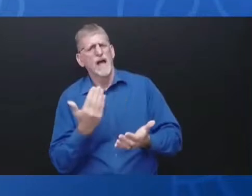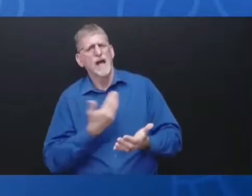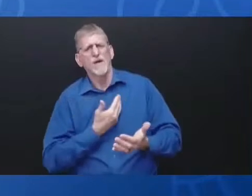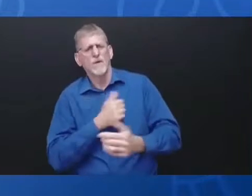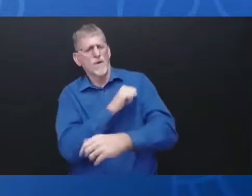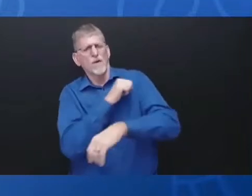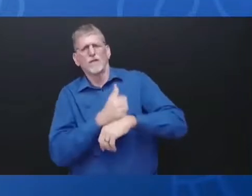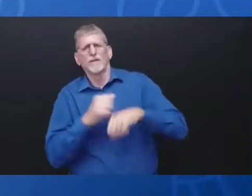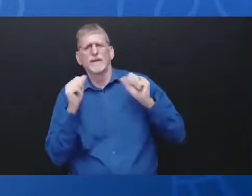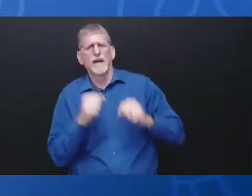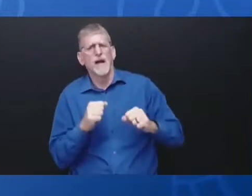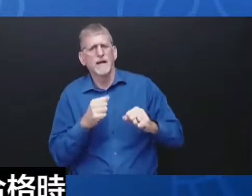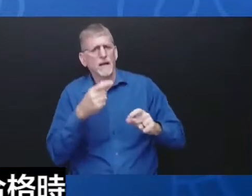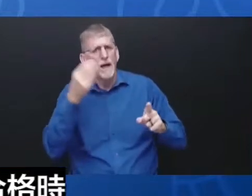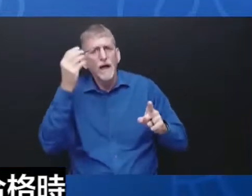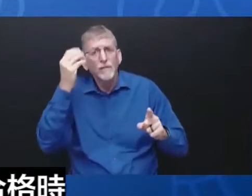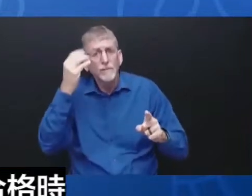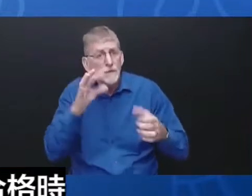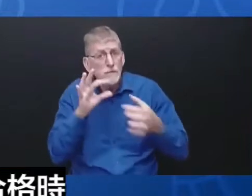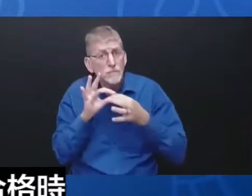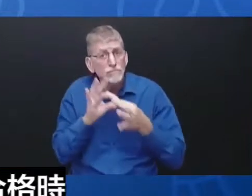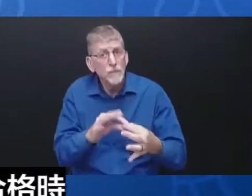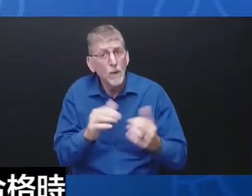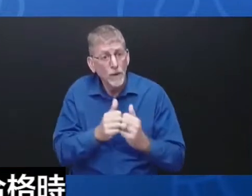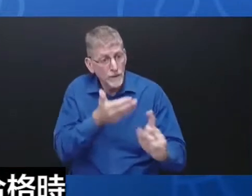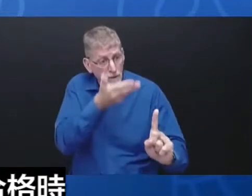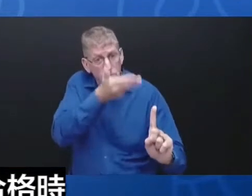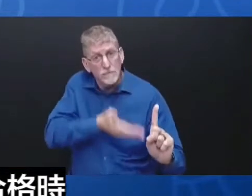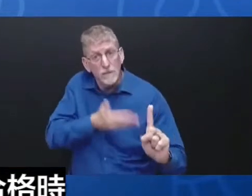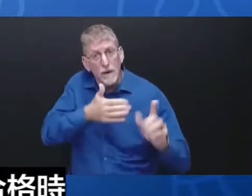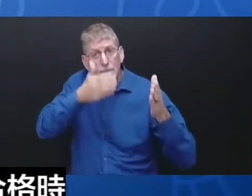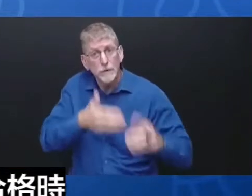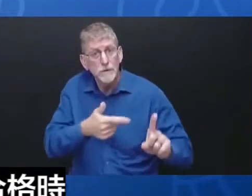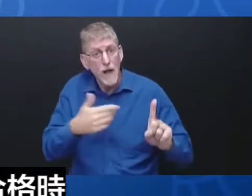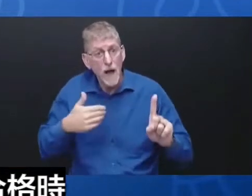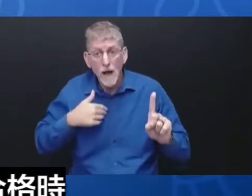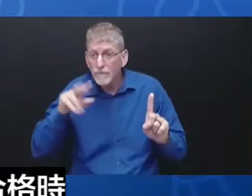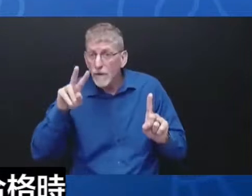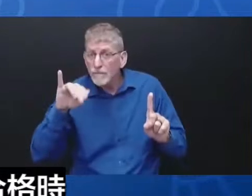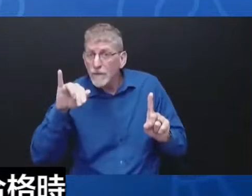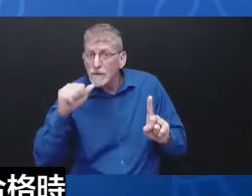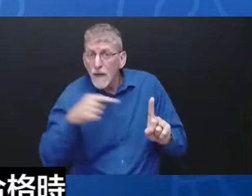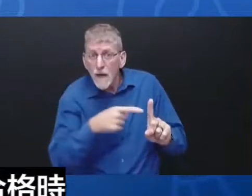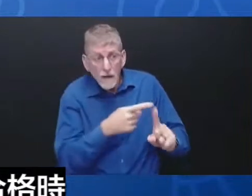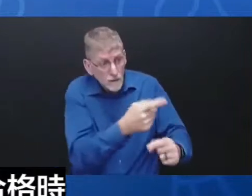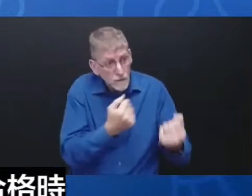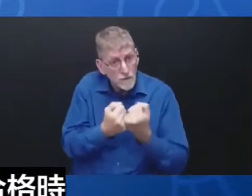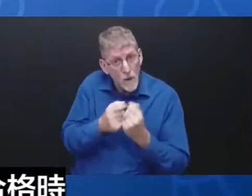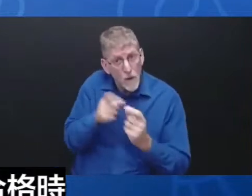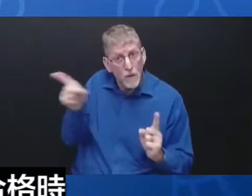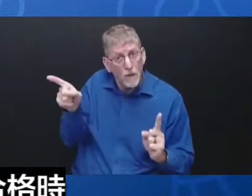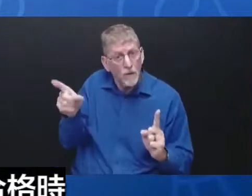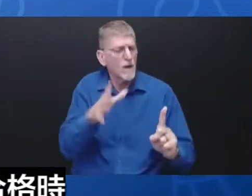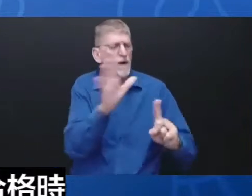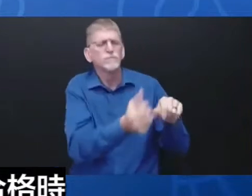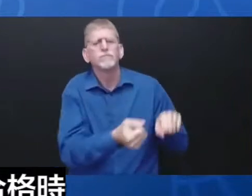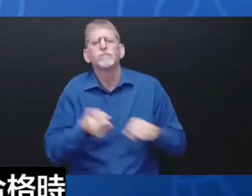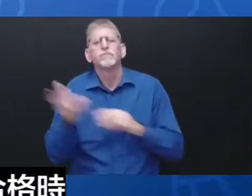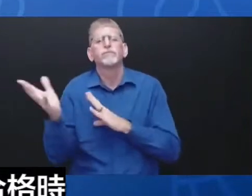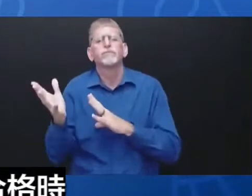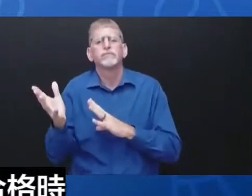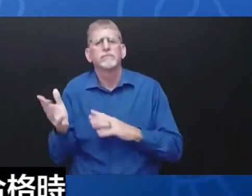holder may be inadmissible or ineligible under U.S. immigration law. Here's the bottom